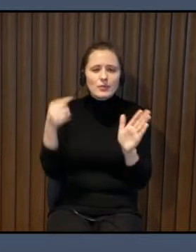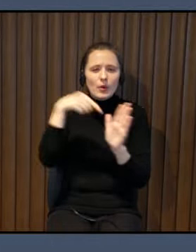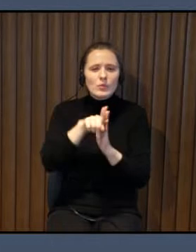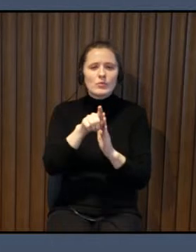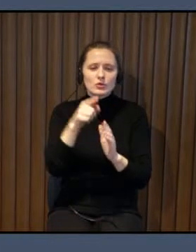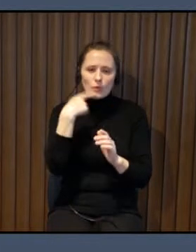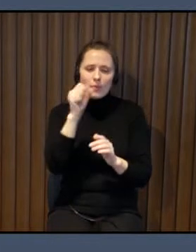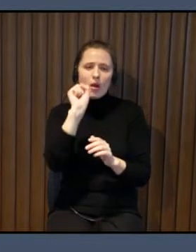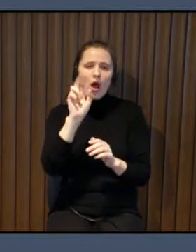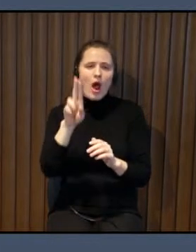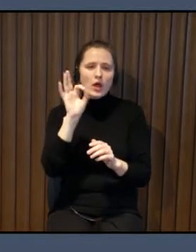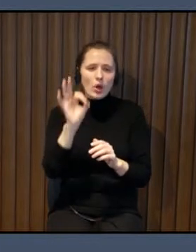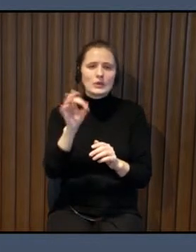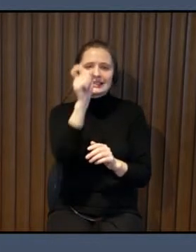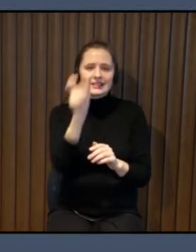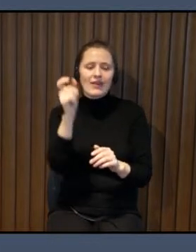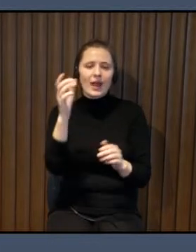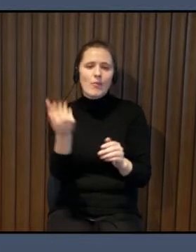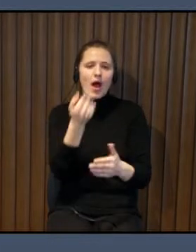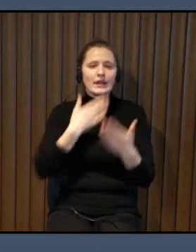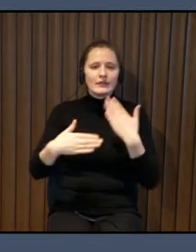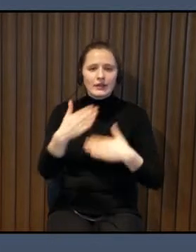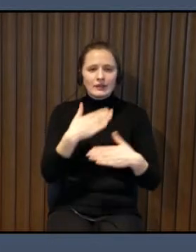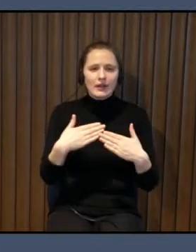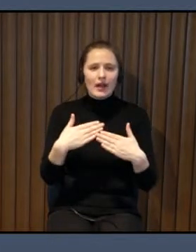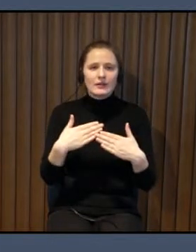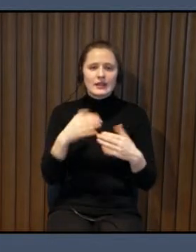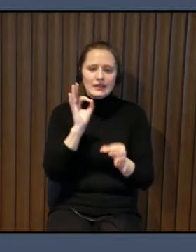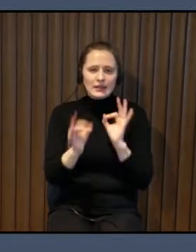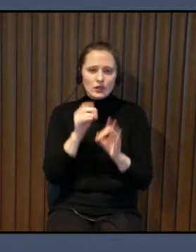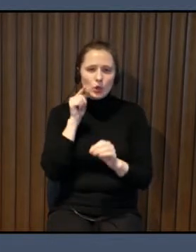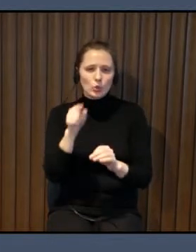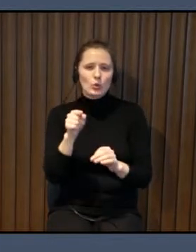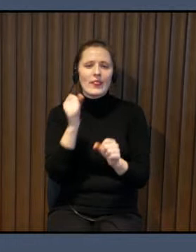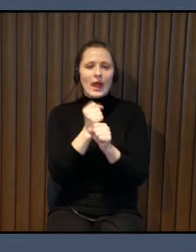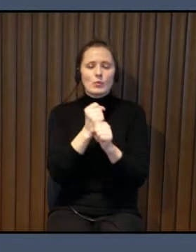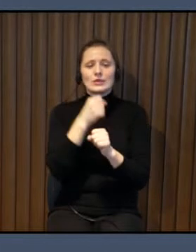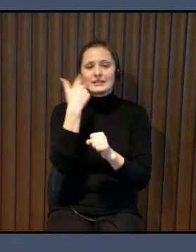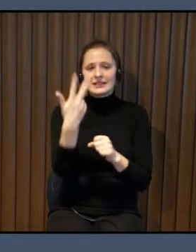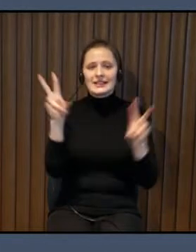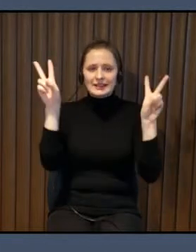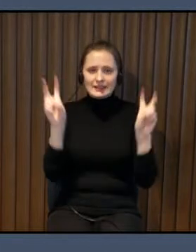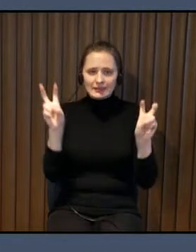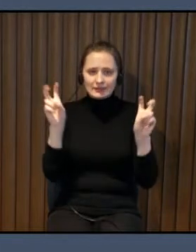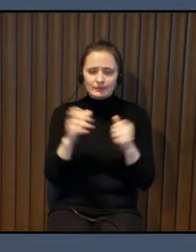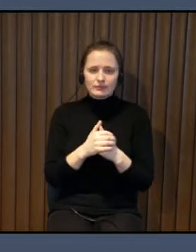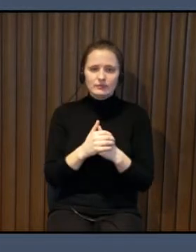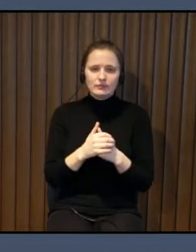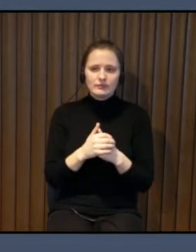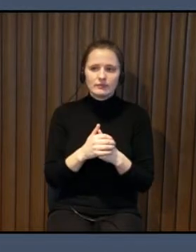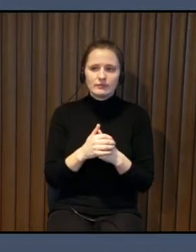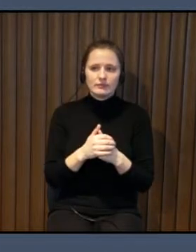accessibility issues for people with disabilities. If we speak about UN Convention,